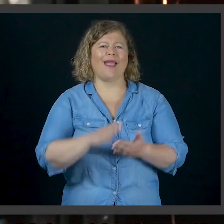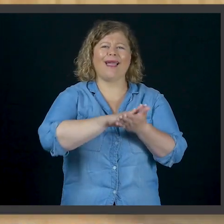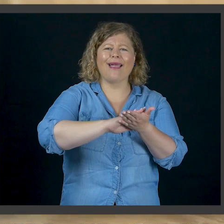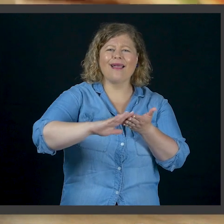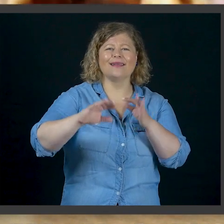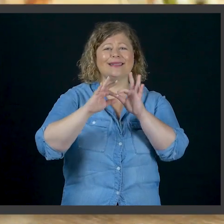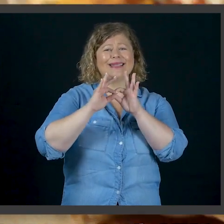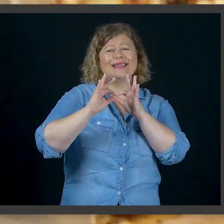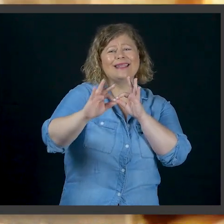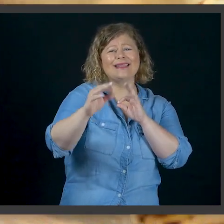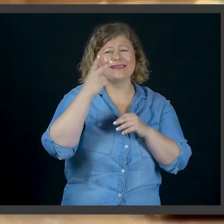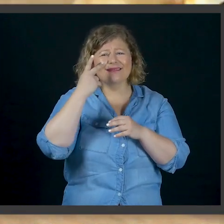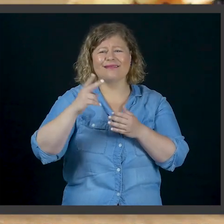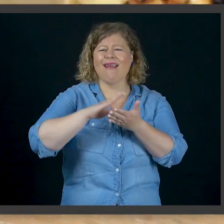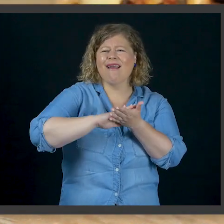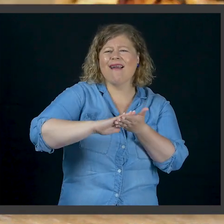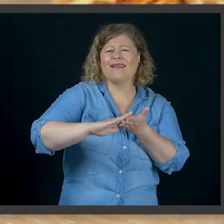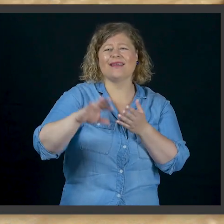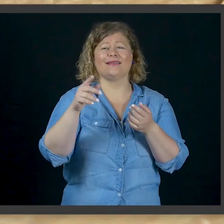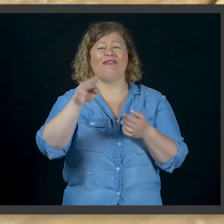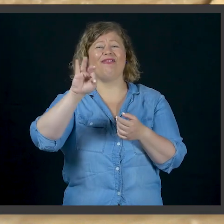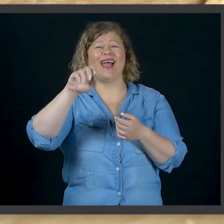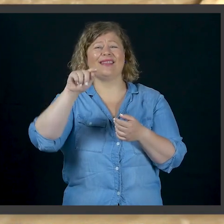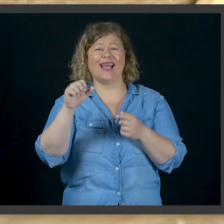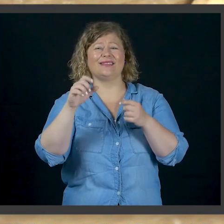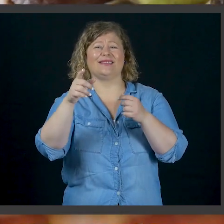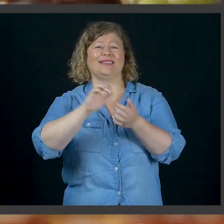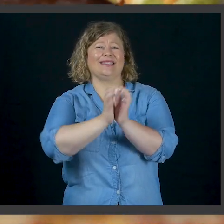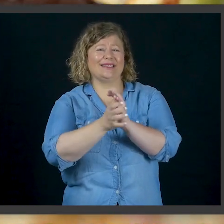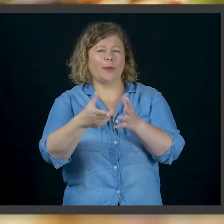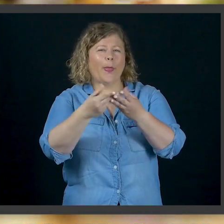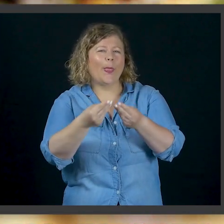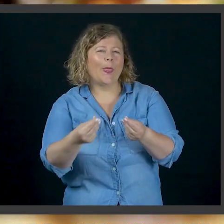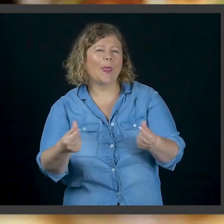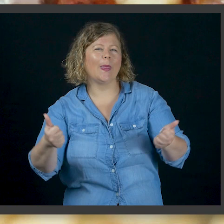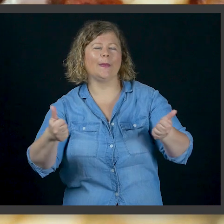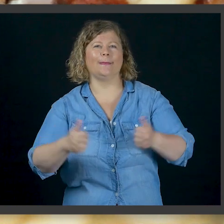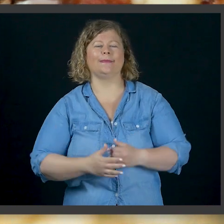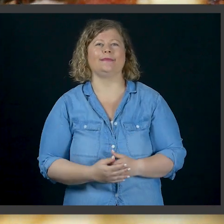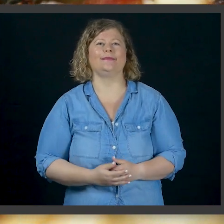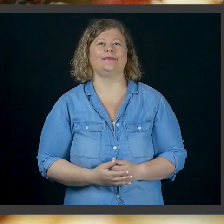Nice and thin. And look at how nicely the feta cheese has melted.